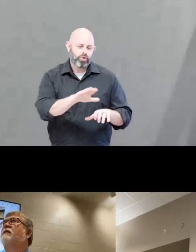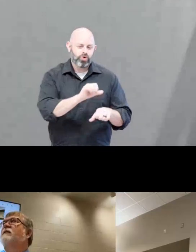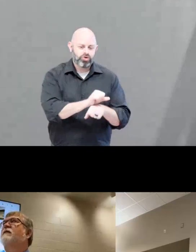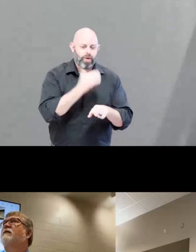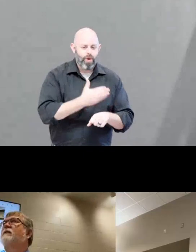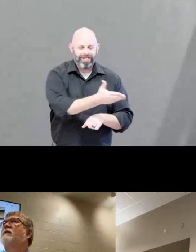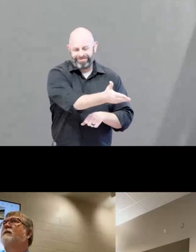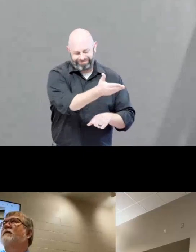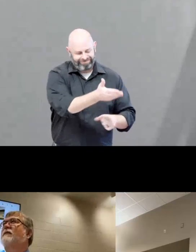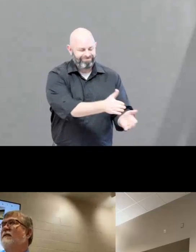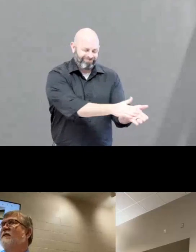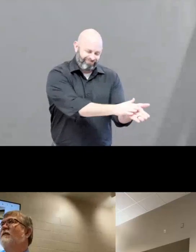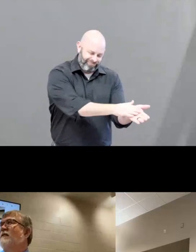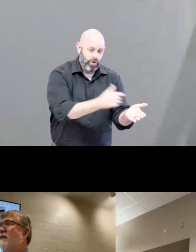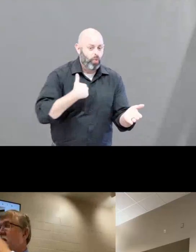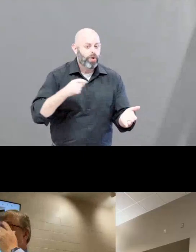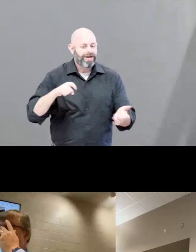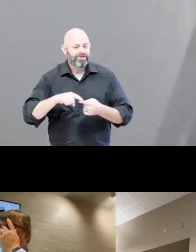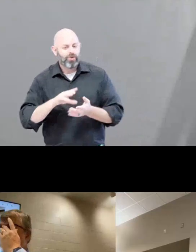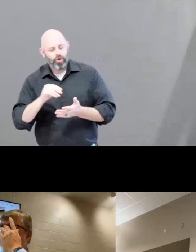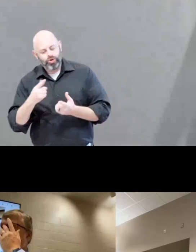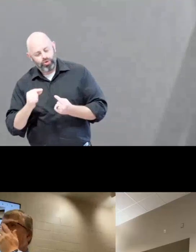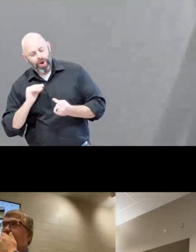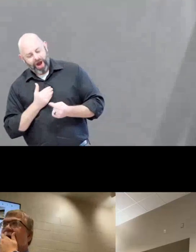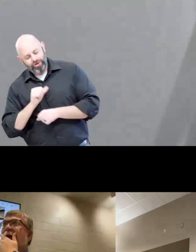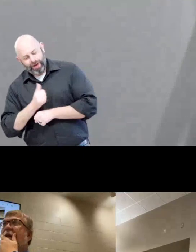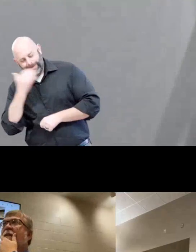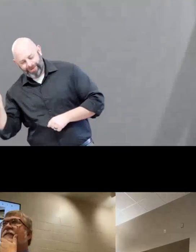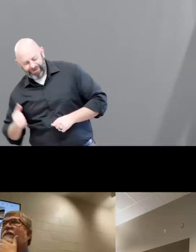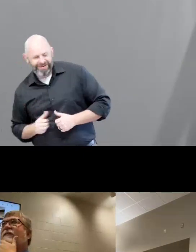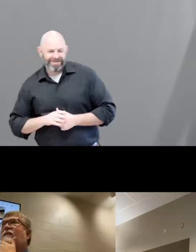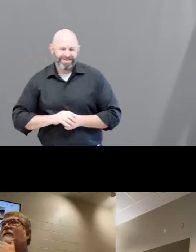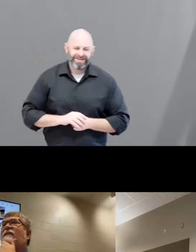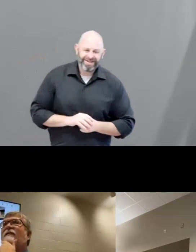well, and we just got to learn how to do ours better.